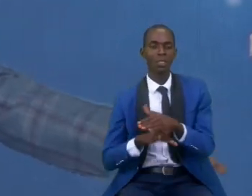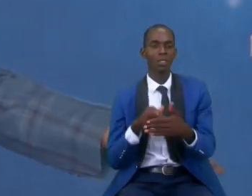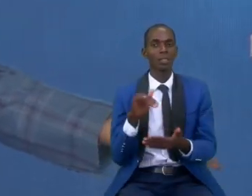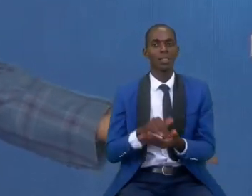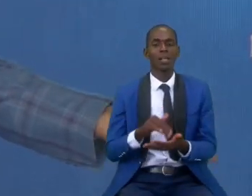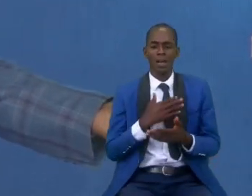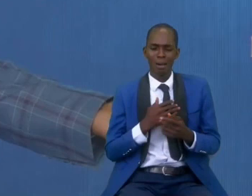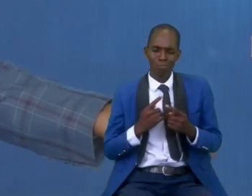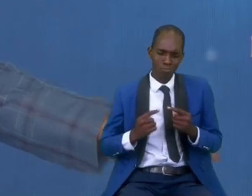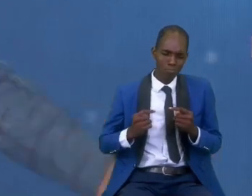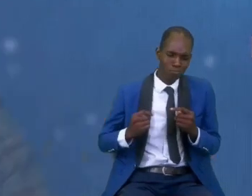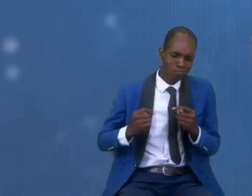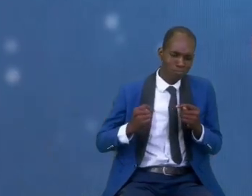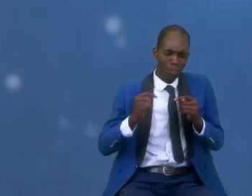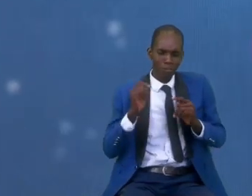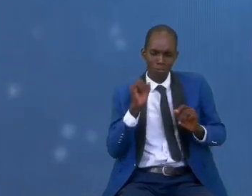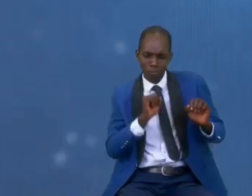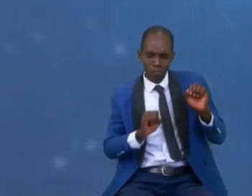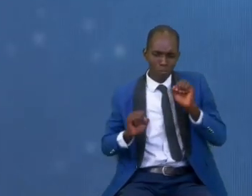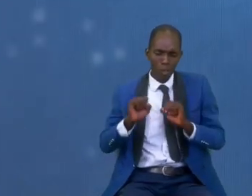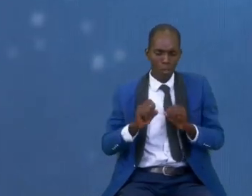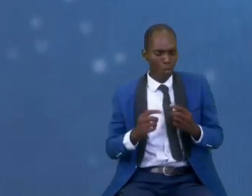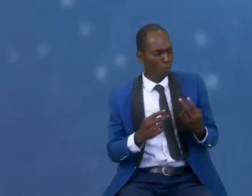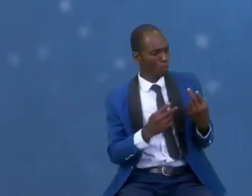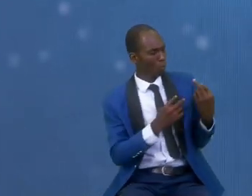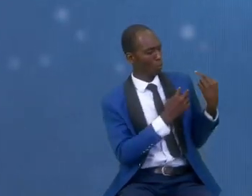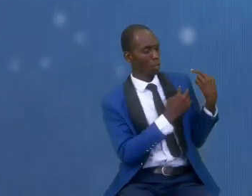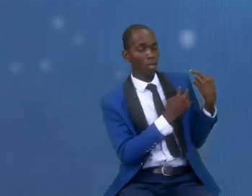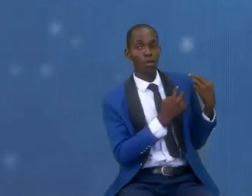us who are staying where God put us,